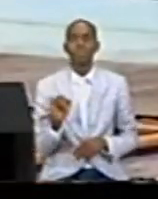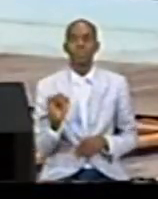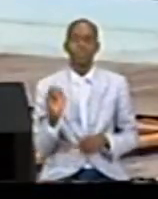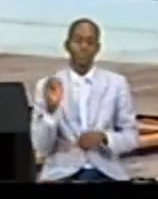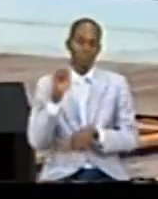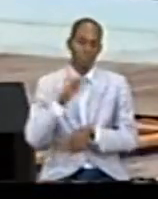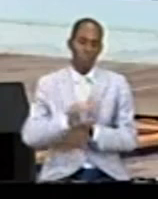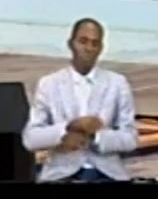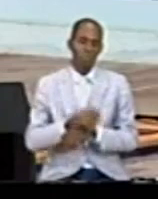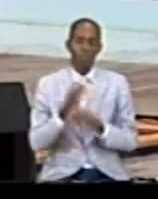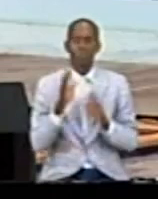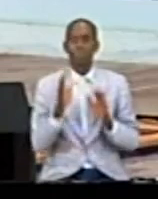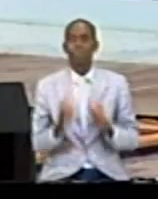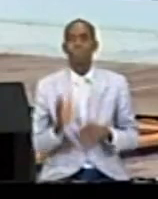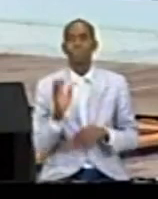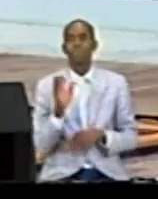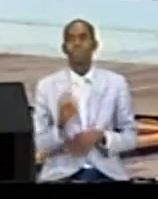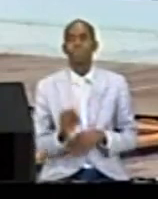overcoming,